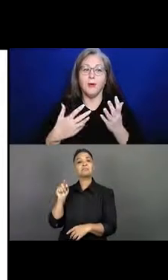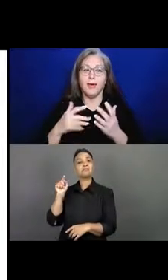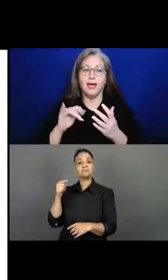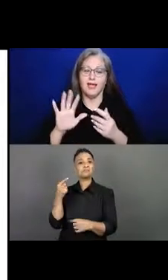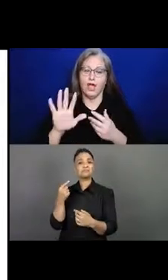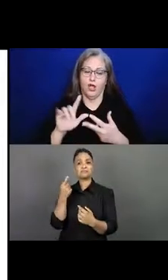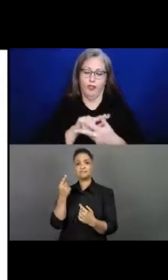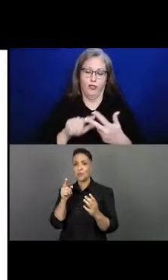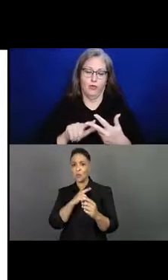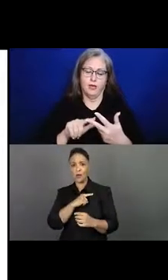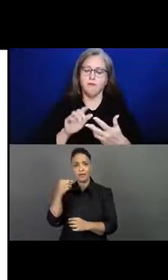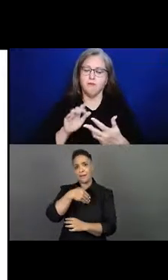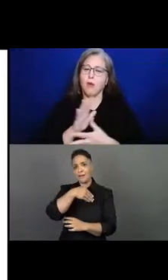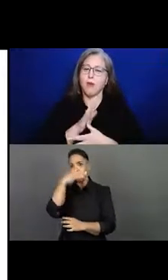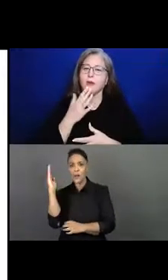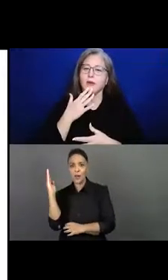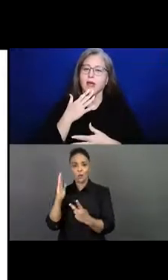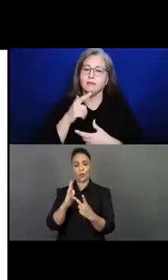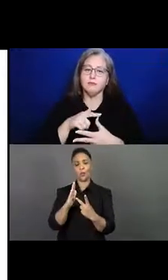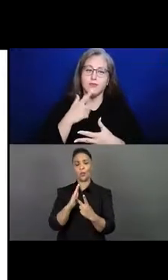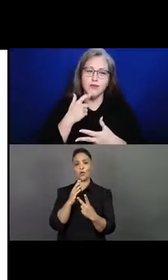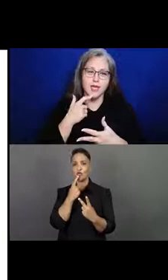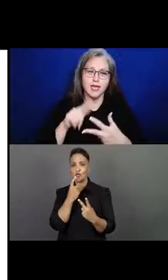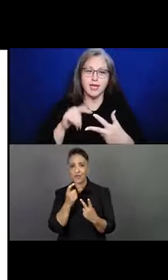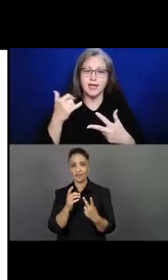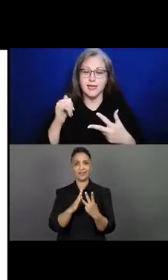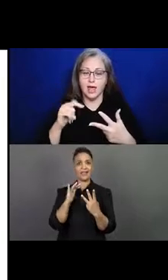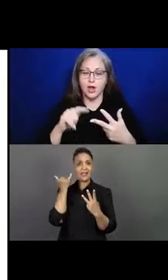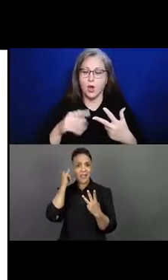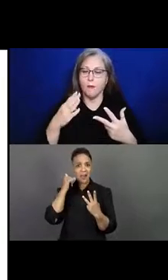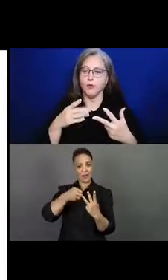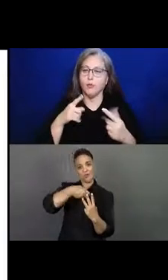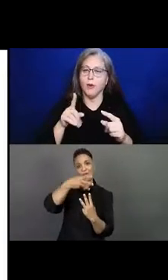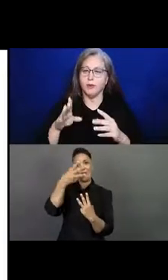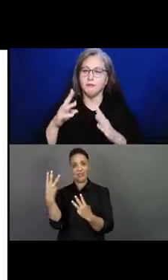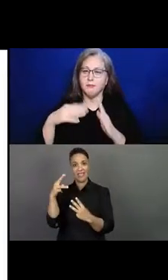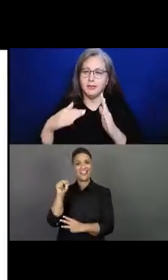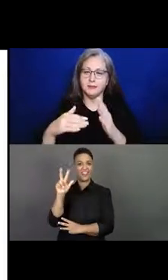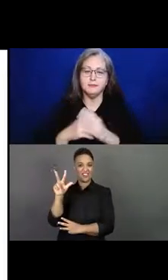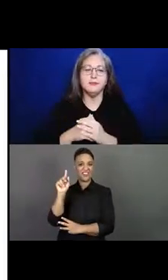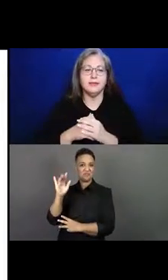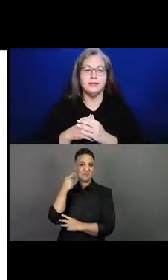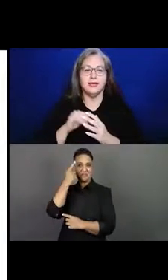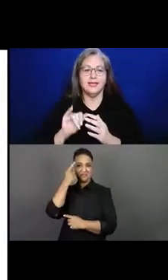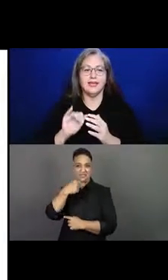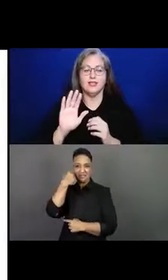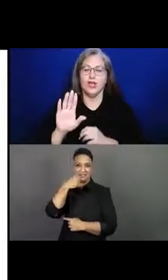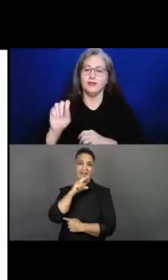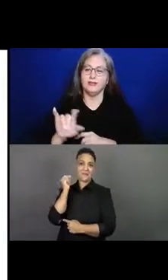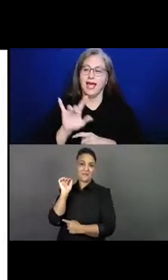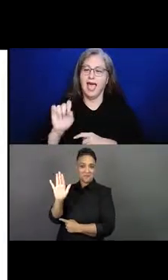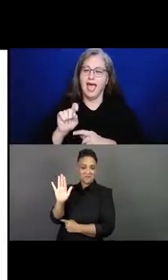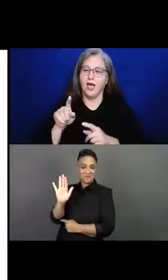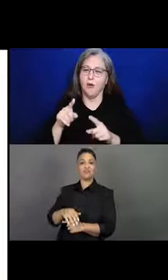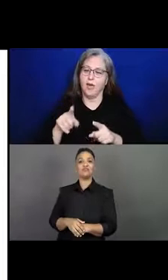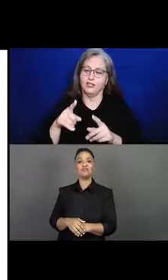colors that she uses, which is red, yellow, and blue. That's in a way her style that she uses in her